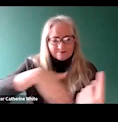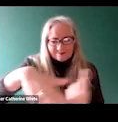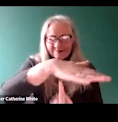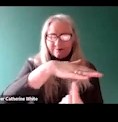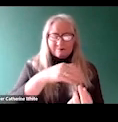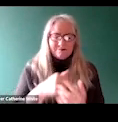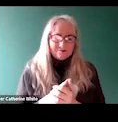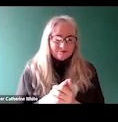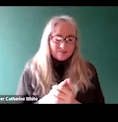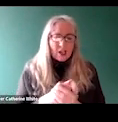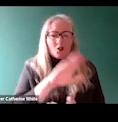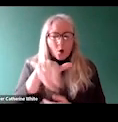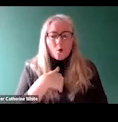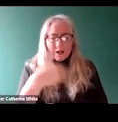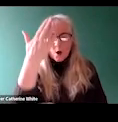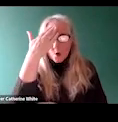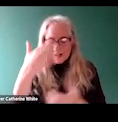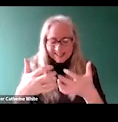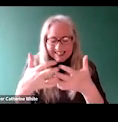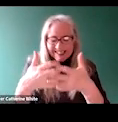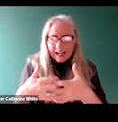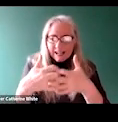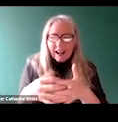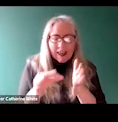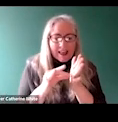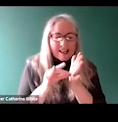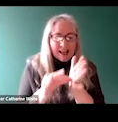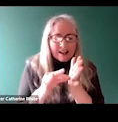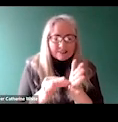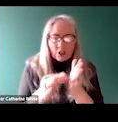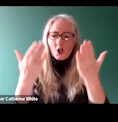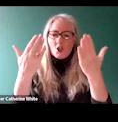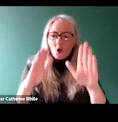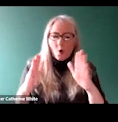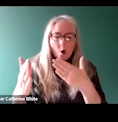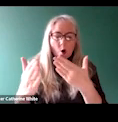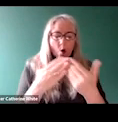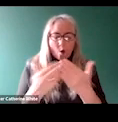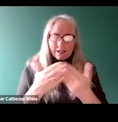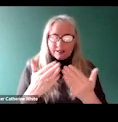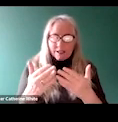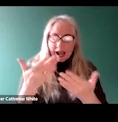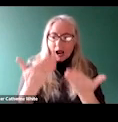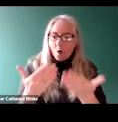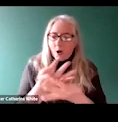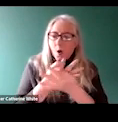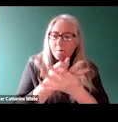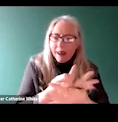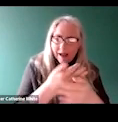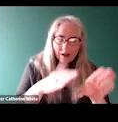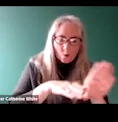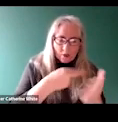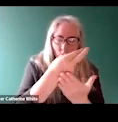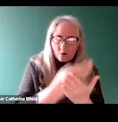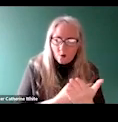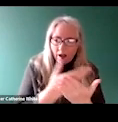environs. But we know then that technical guidance document M sets out what's prima facie evidence of compliance with the regulations. And I